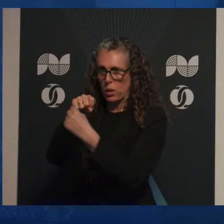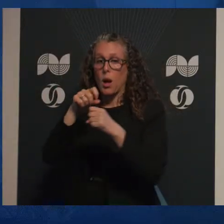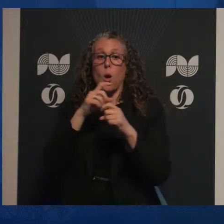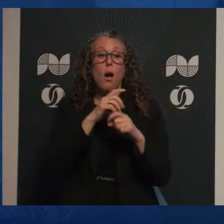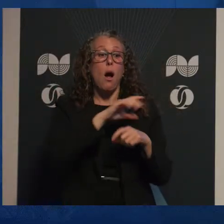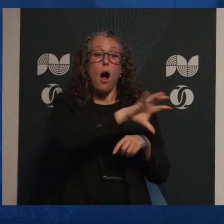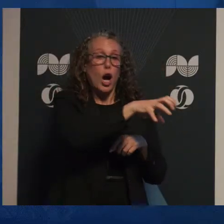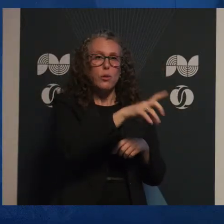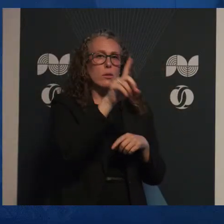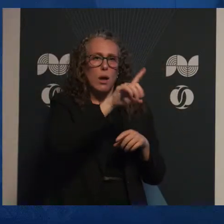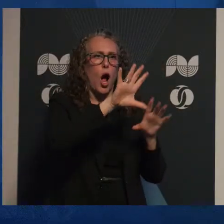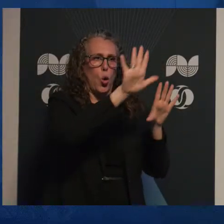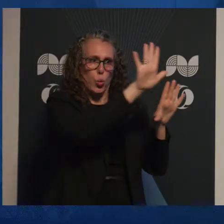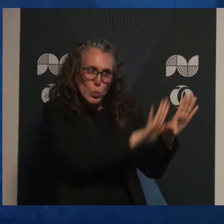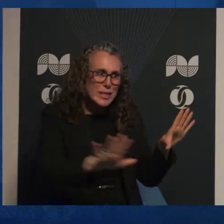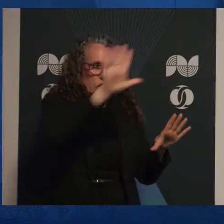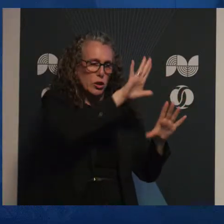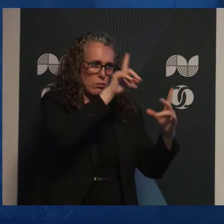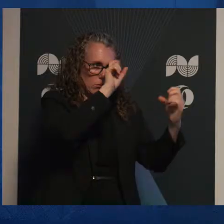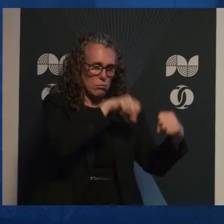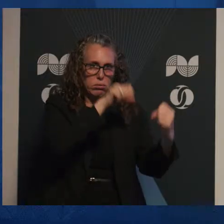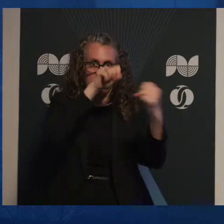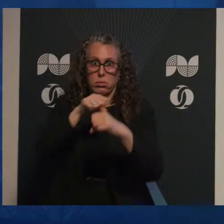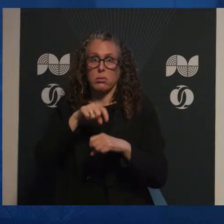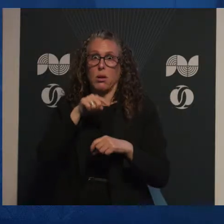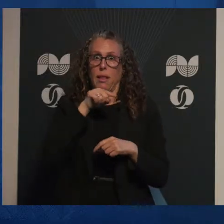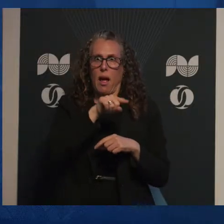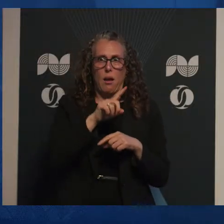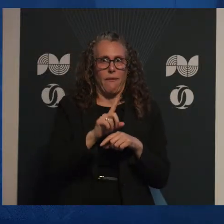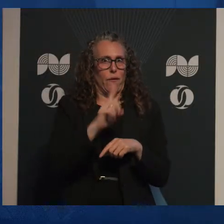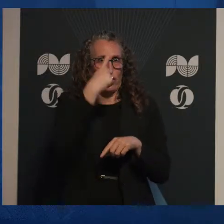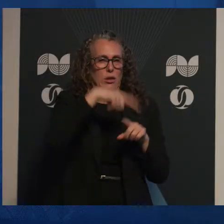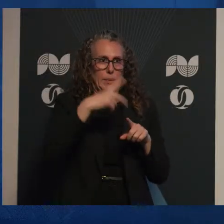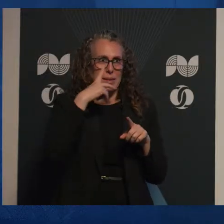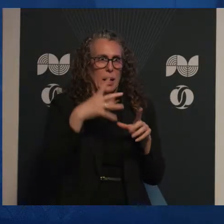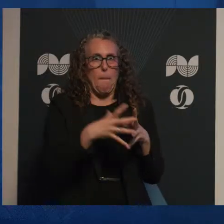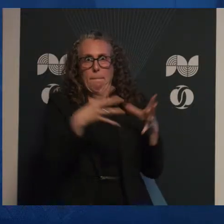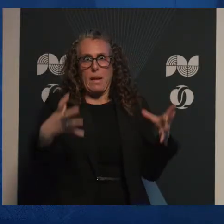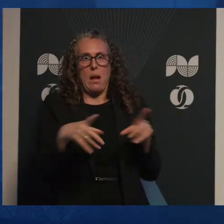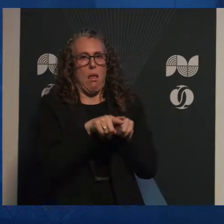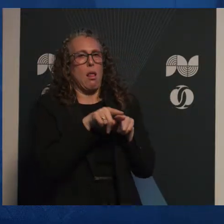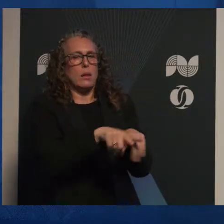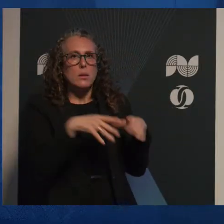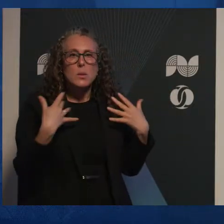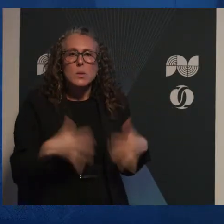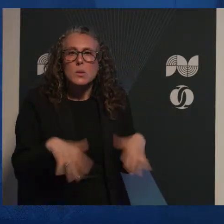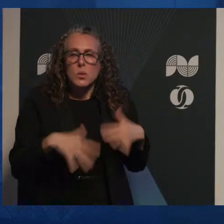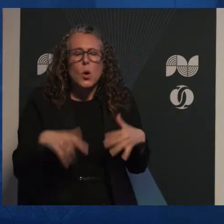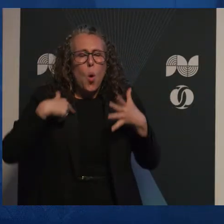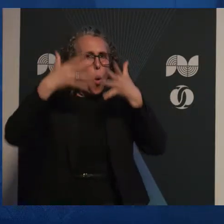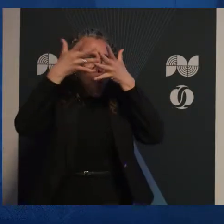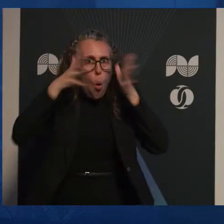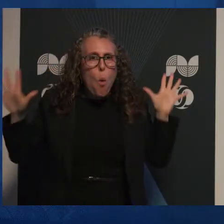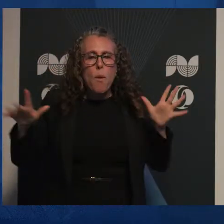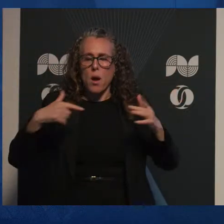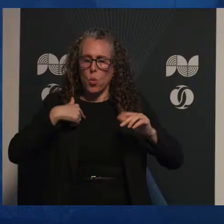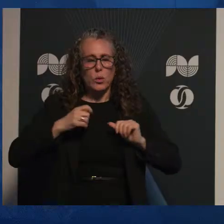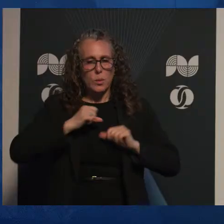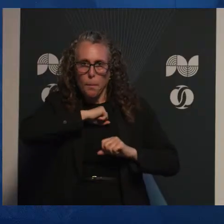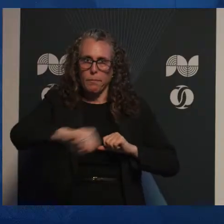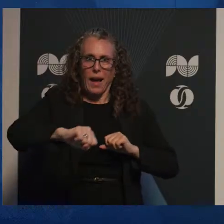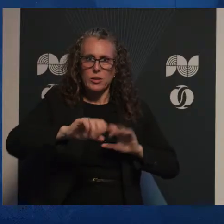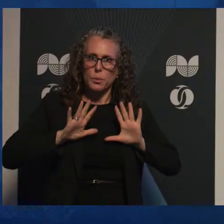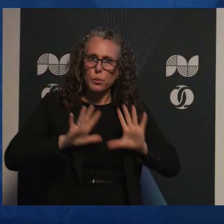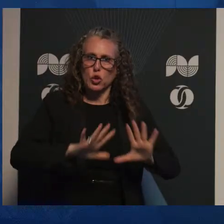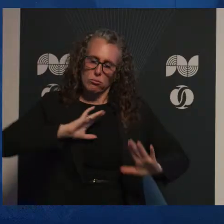is there in a way that we haven't seen it with that importance in the last few years. So we're open and we're trying to drive this and accelerate this